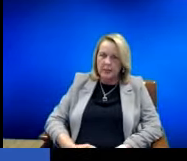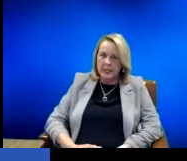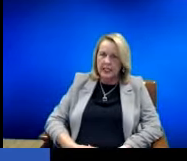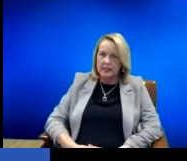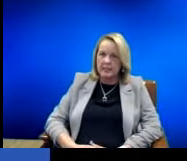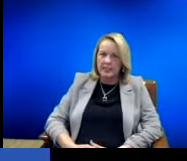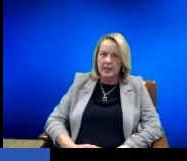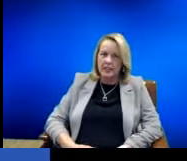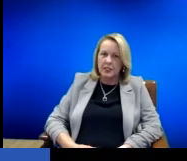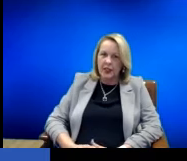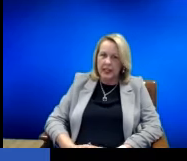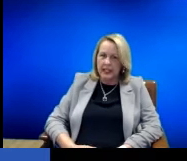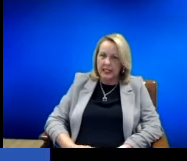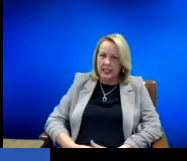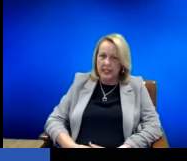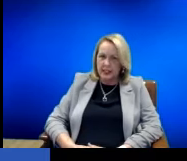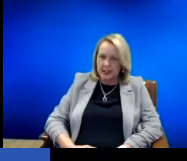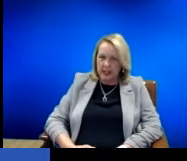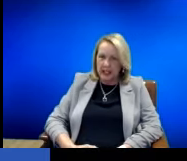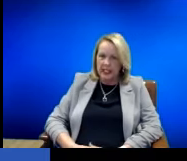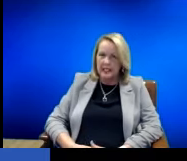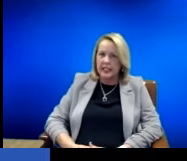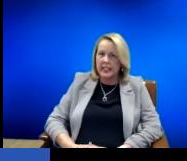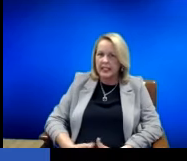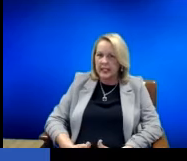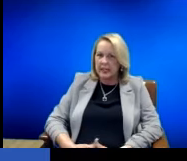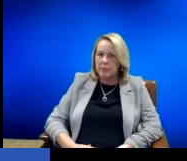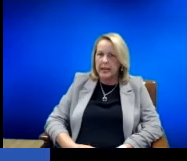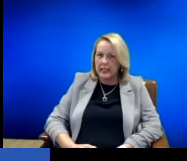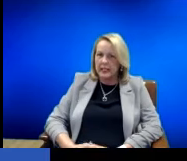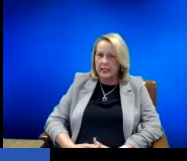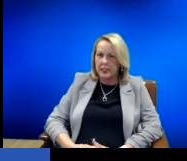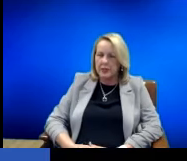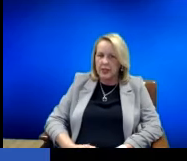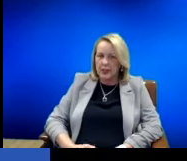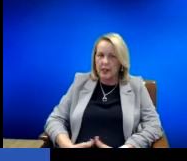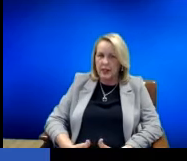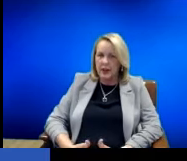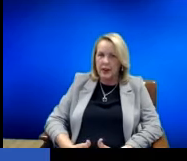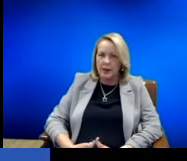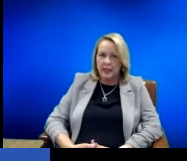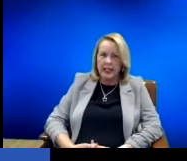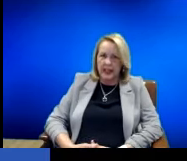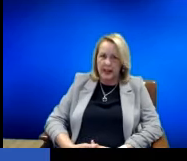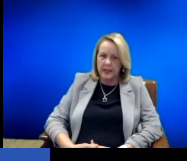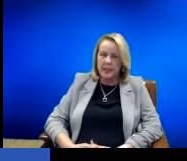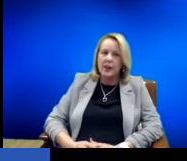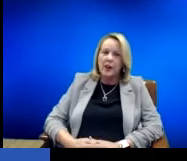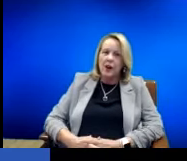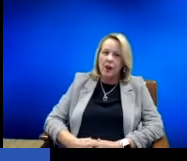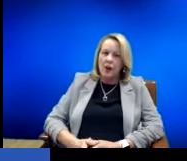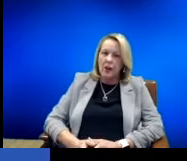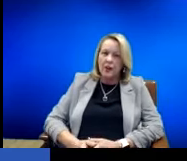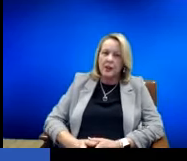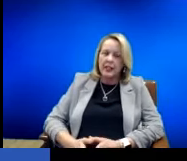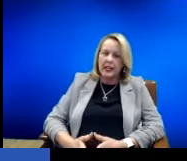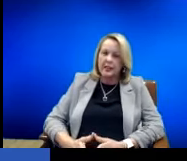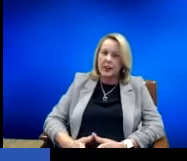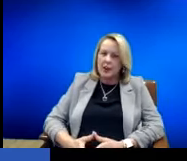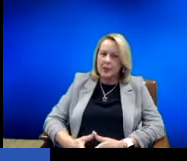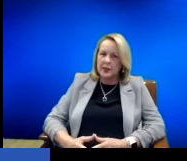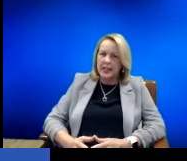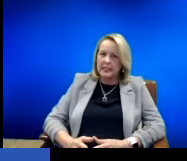for themselves as long as they're 18 years of age and can manage his or her own account. Or you